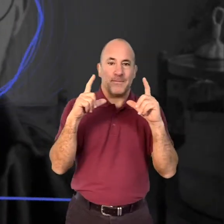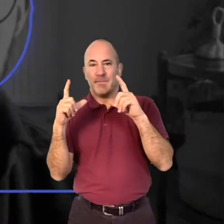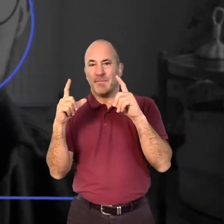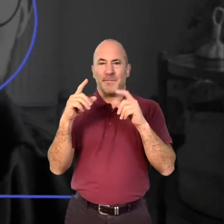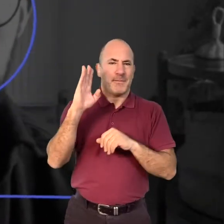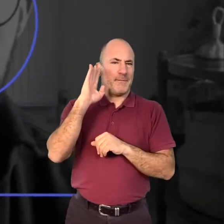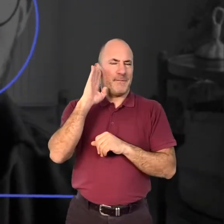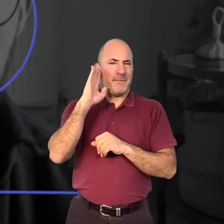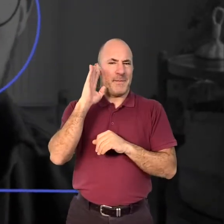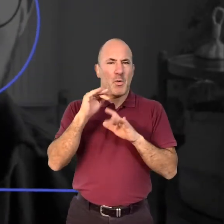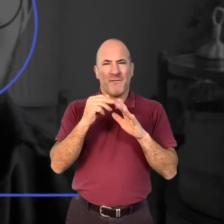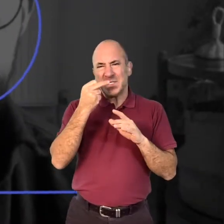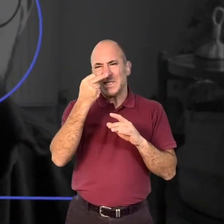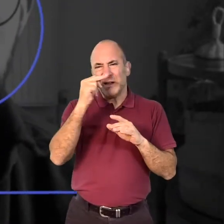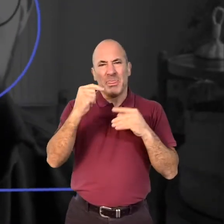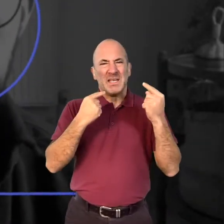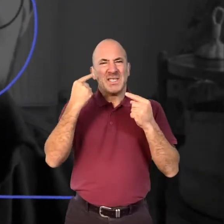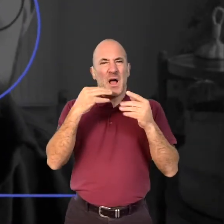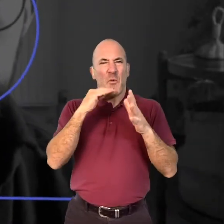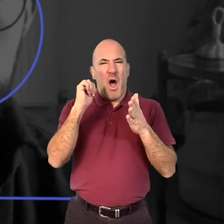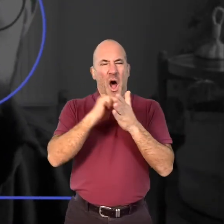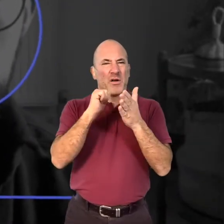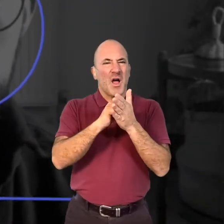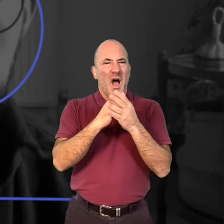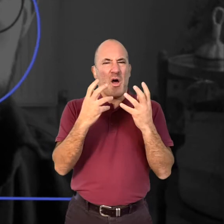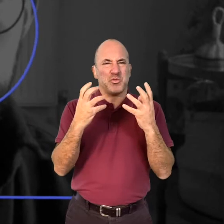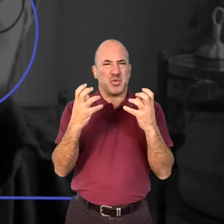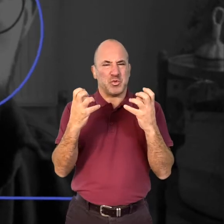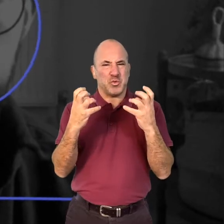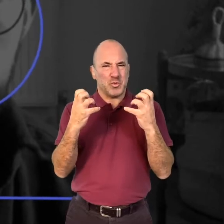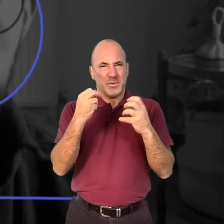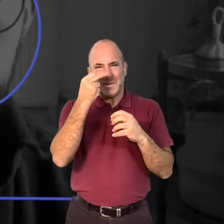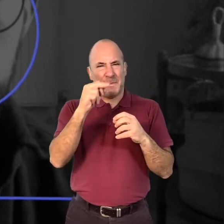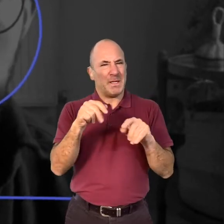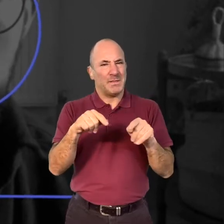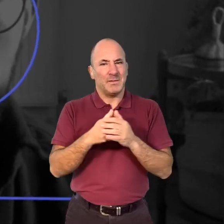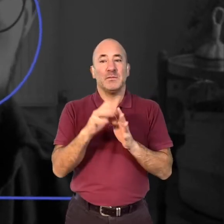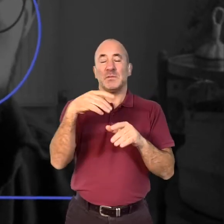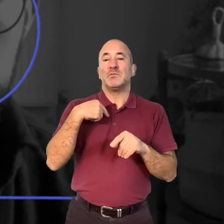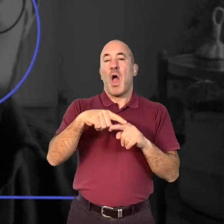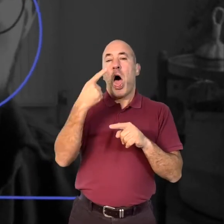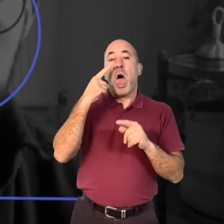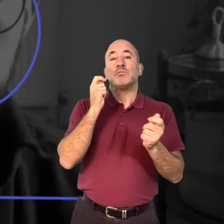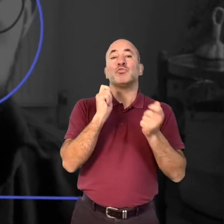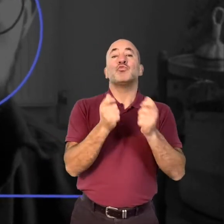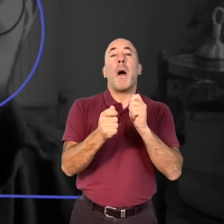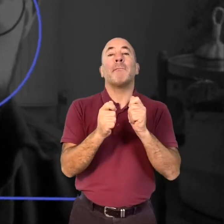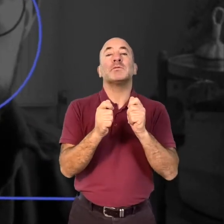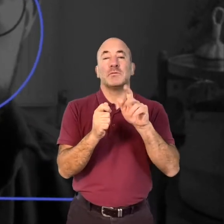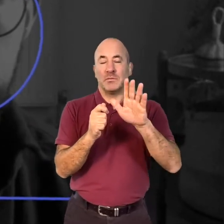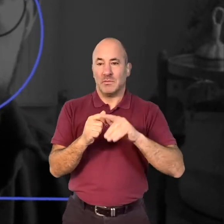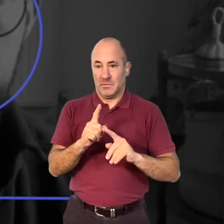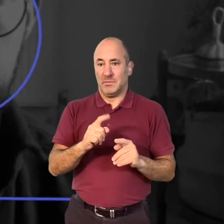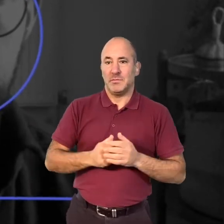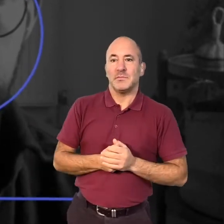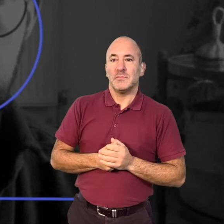you get a more of a harsher, granulated synthesizer sound. Let's try saying